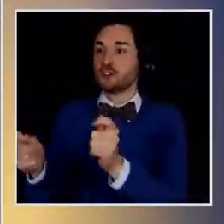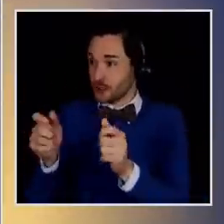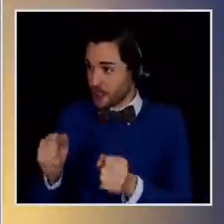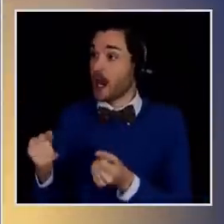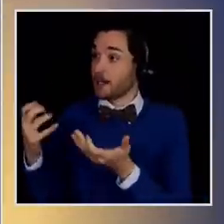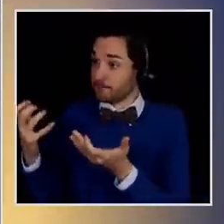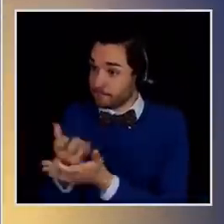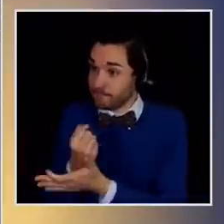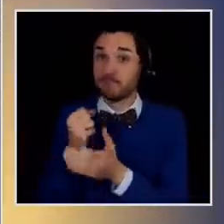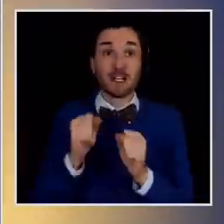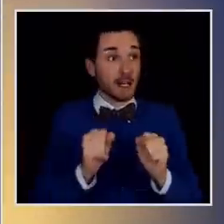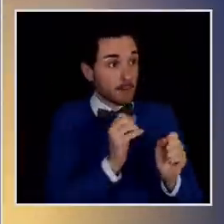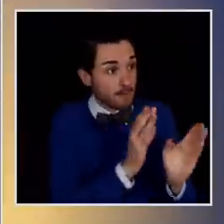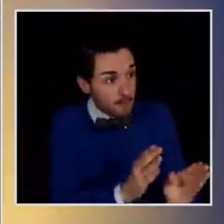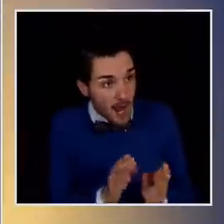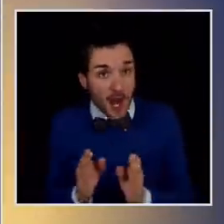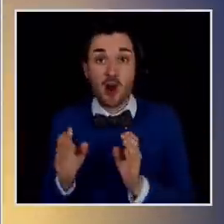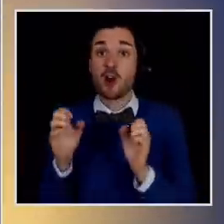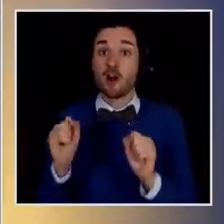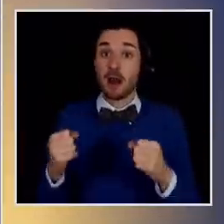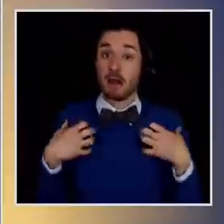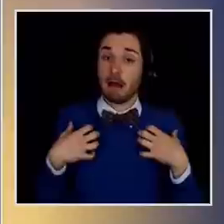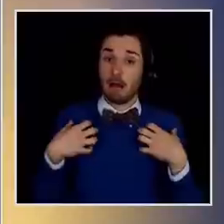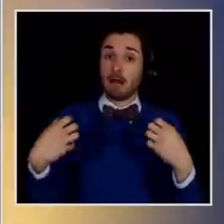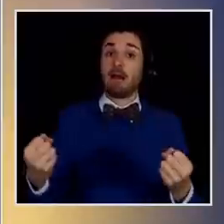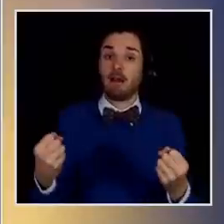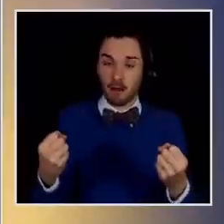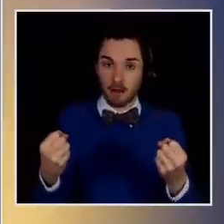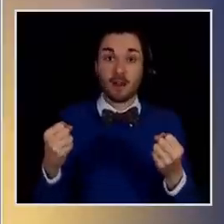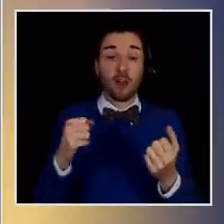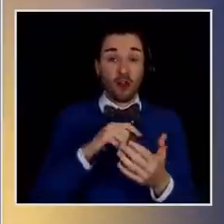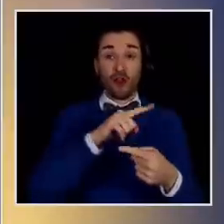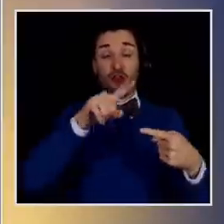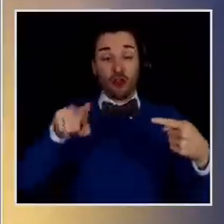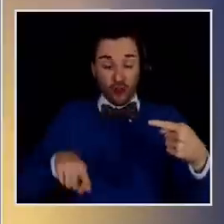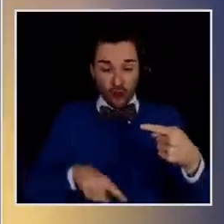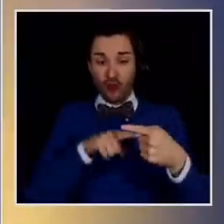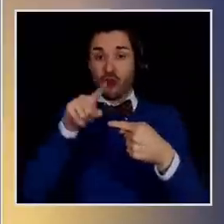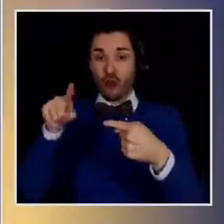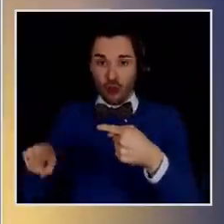and a time to heal. This is the time to heal in America.